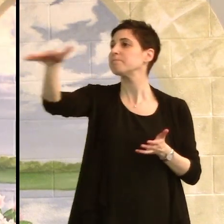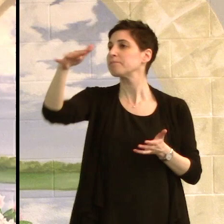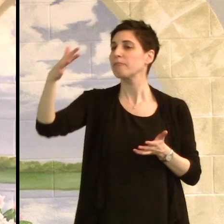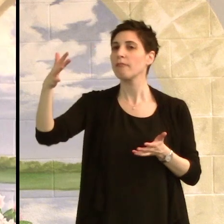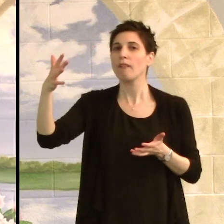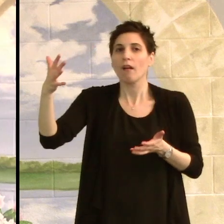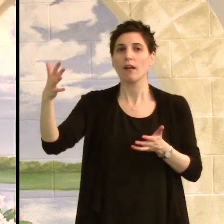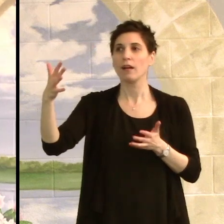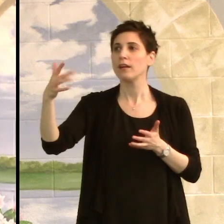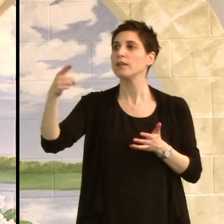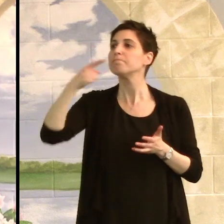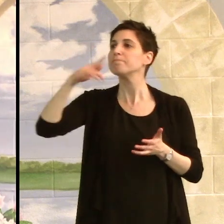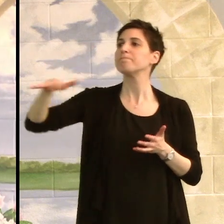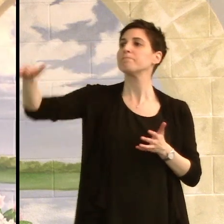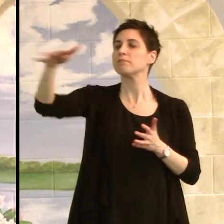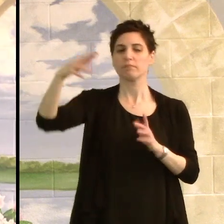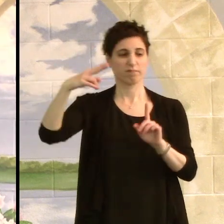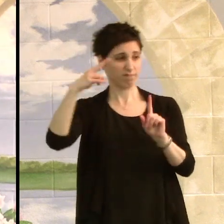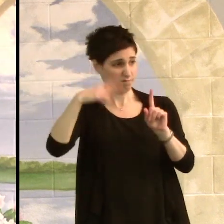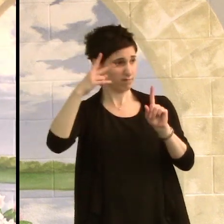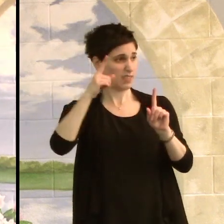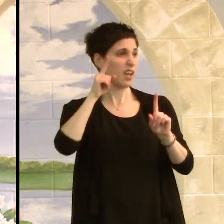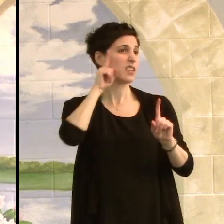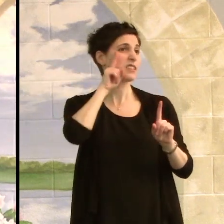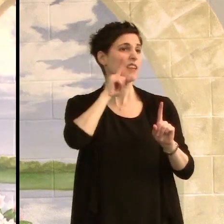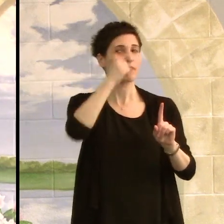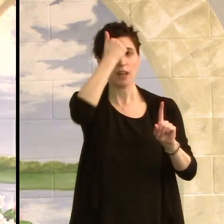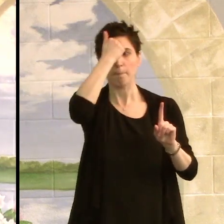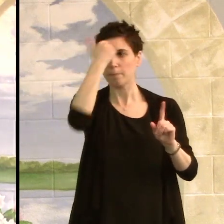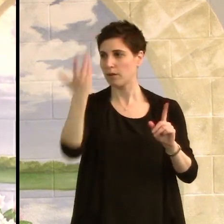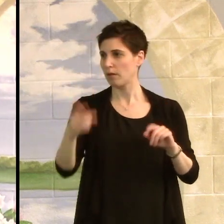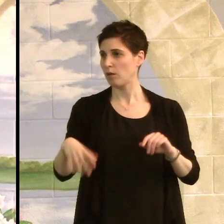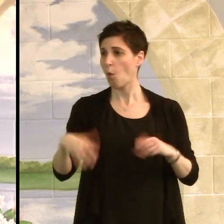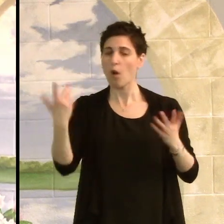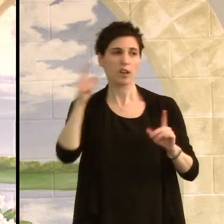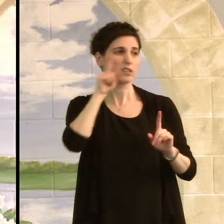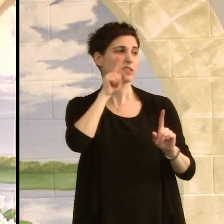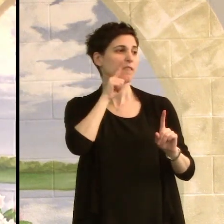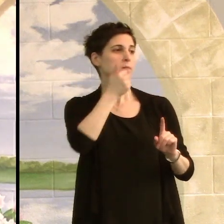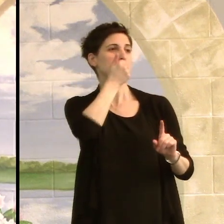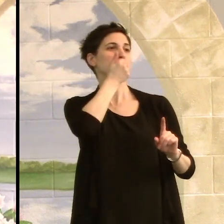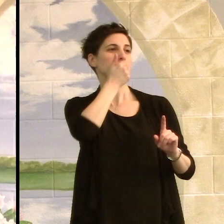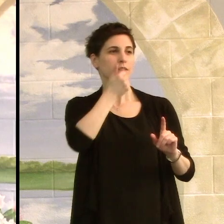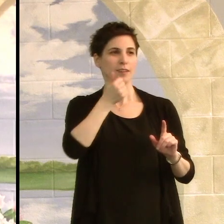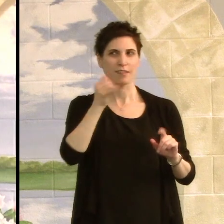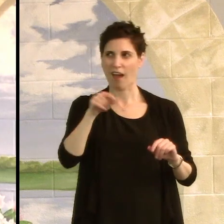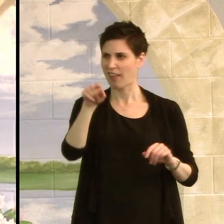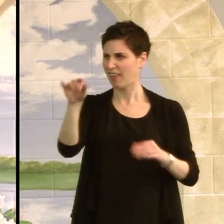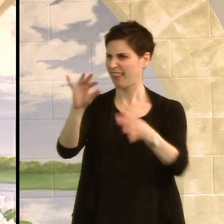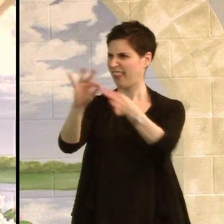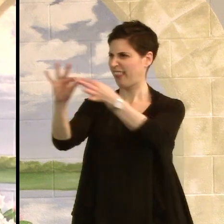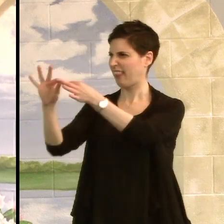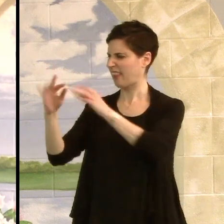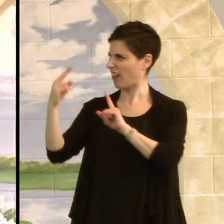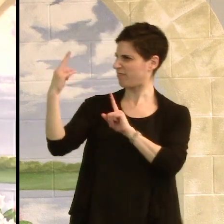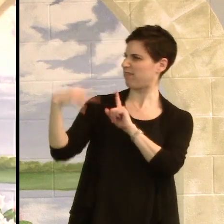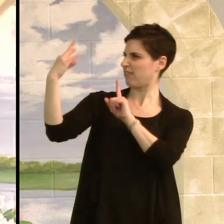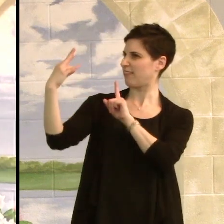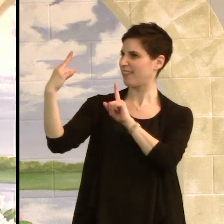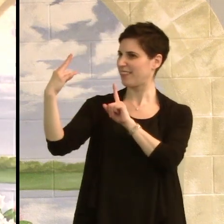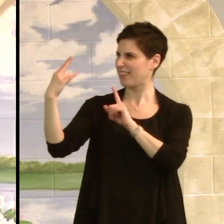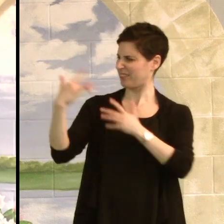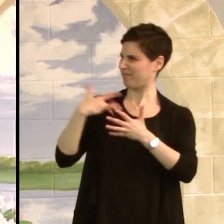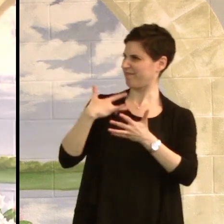word deaf and dumb or deaf mute. These words express a